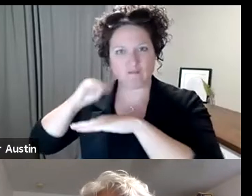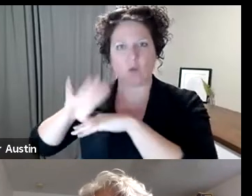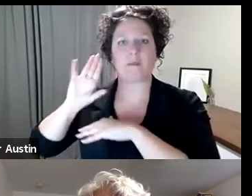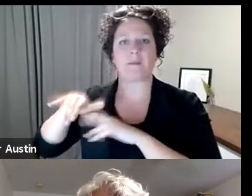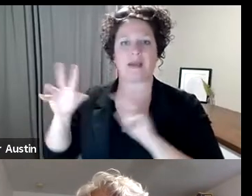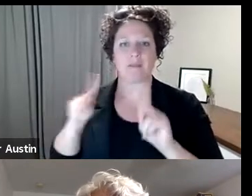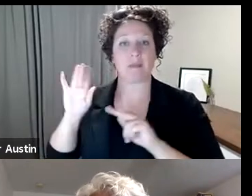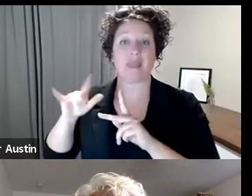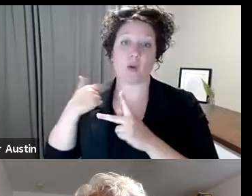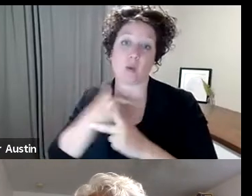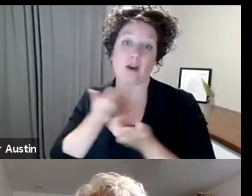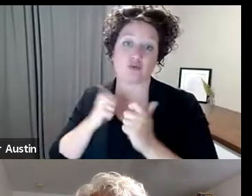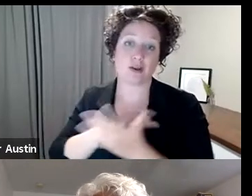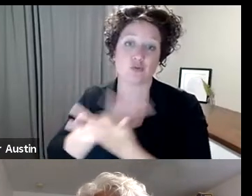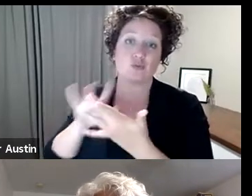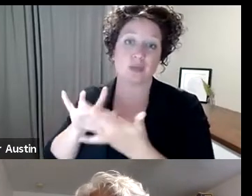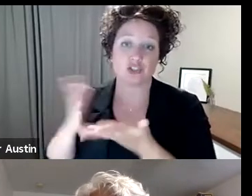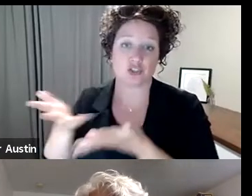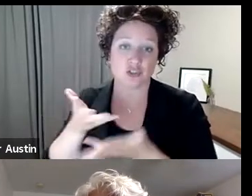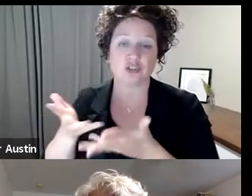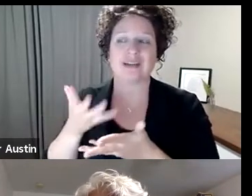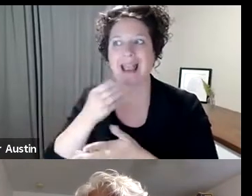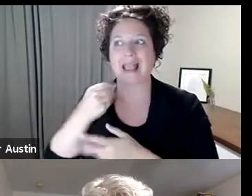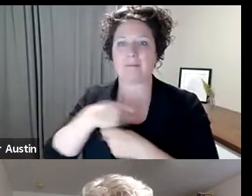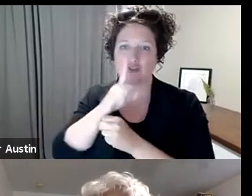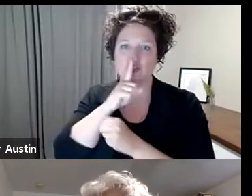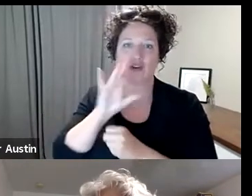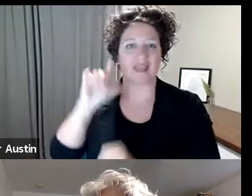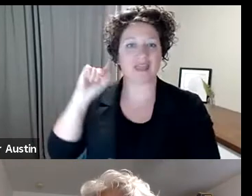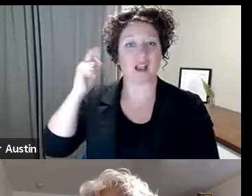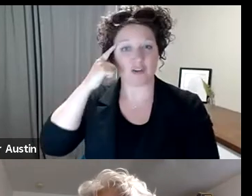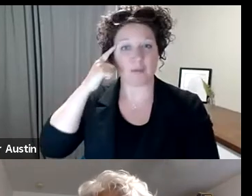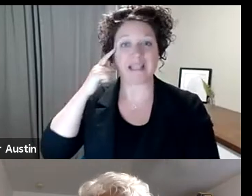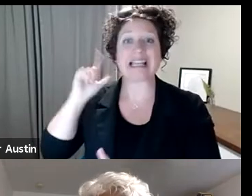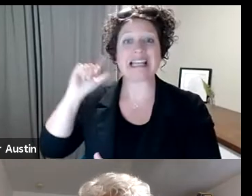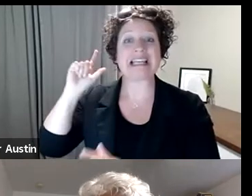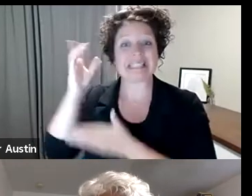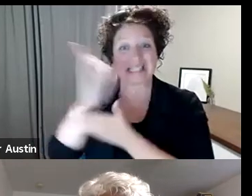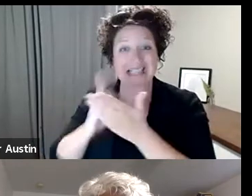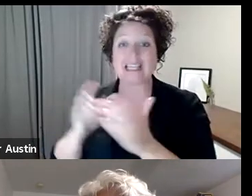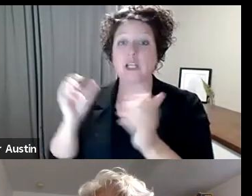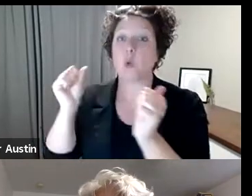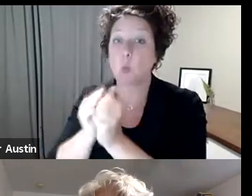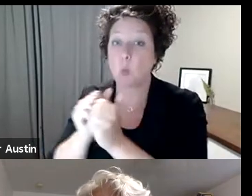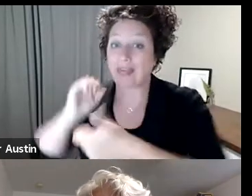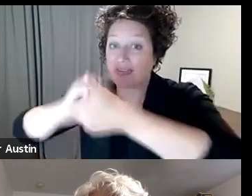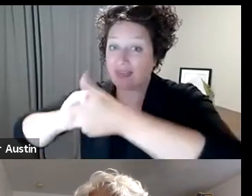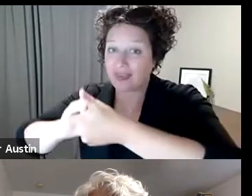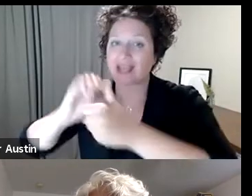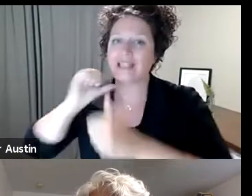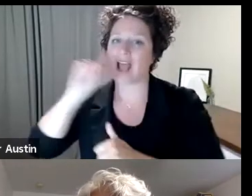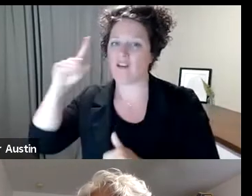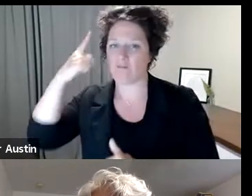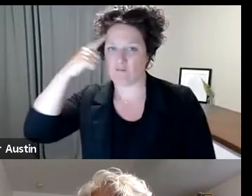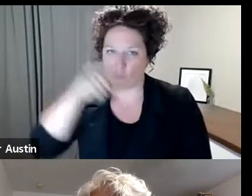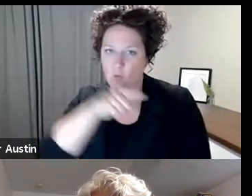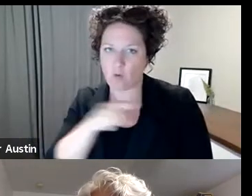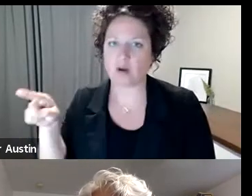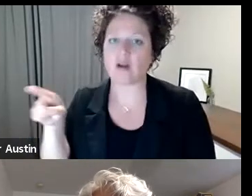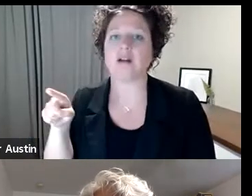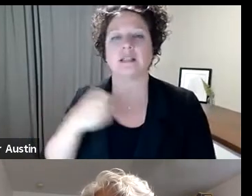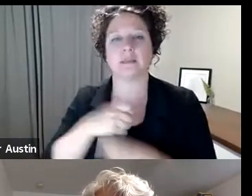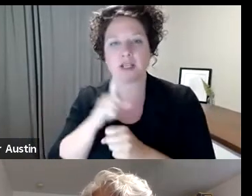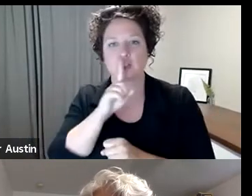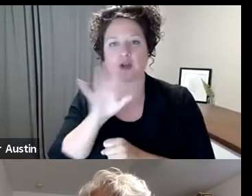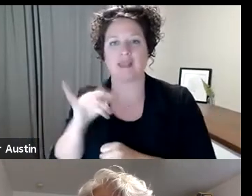we are trying to reach. So, and make sure that government is designing with and not for, just for, in order to make sure that we're able